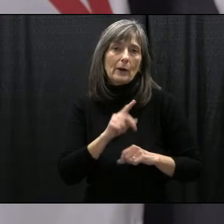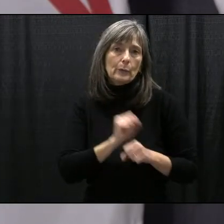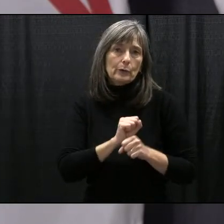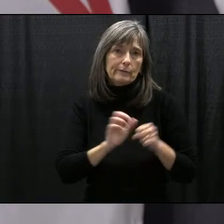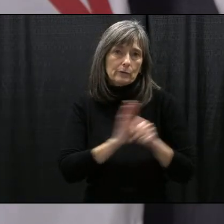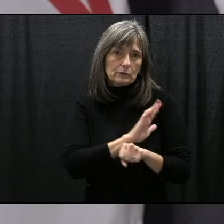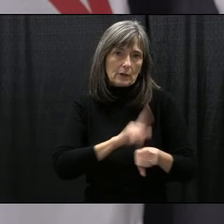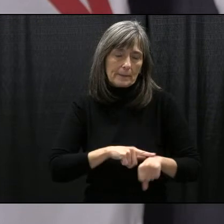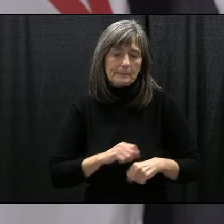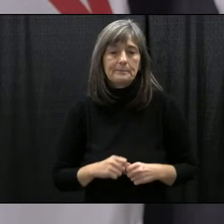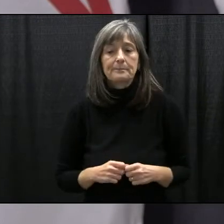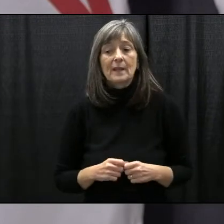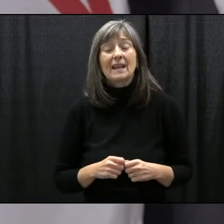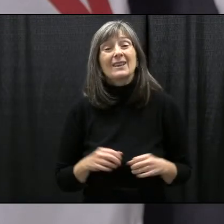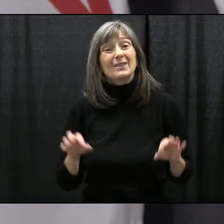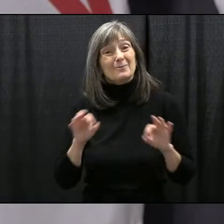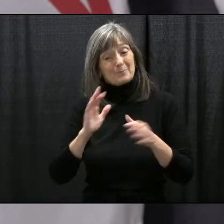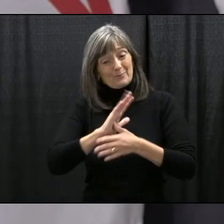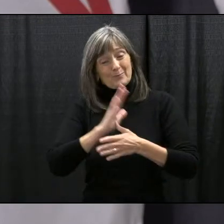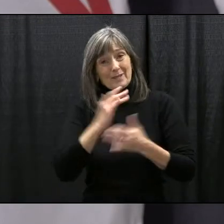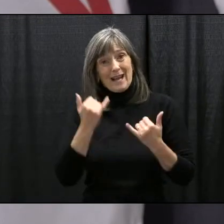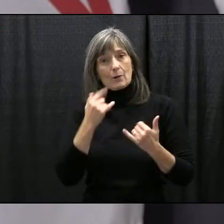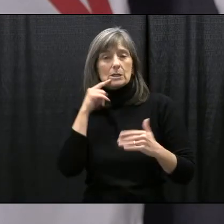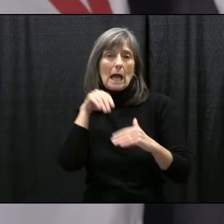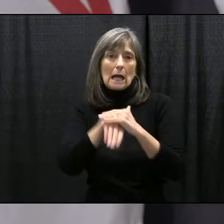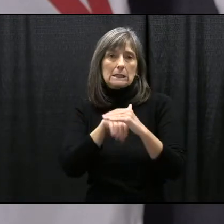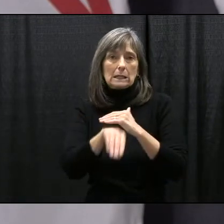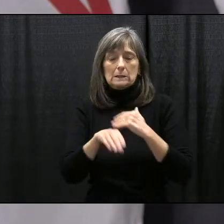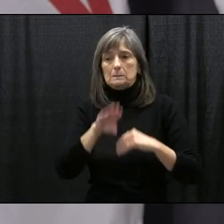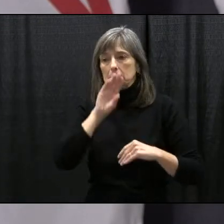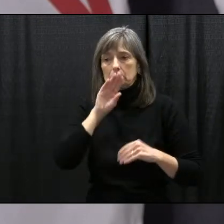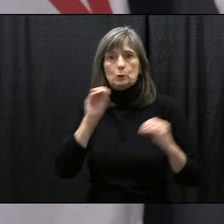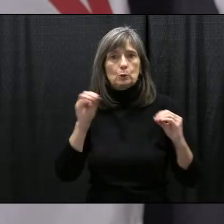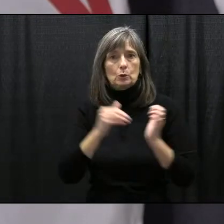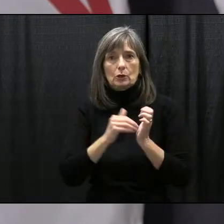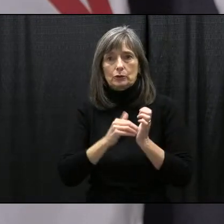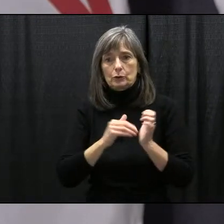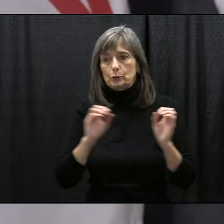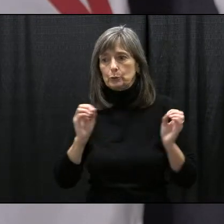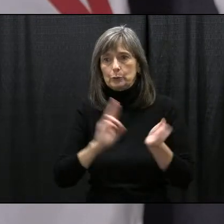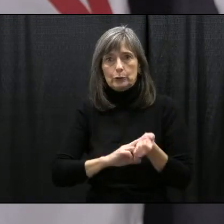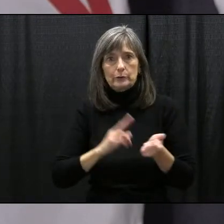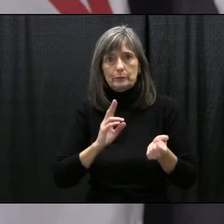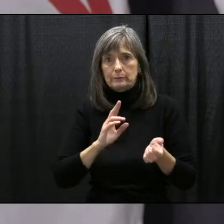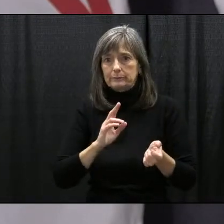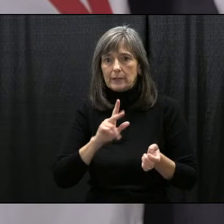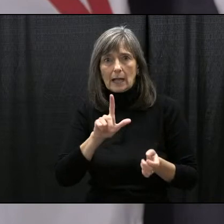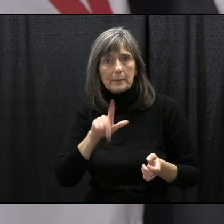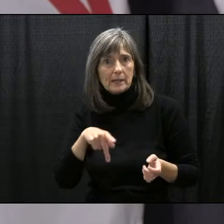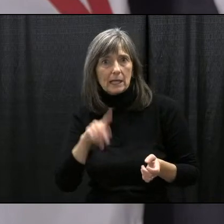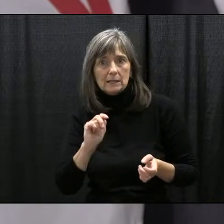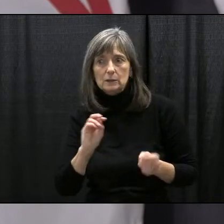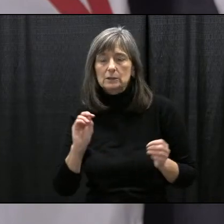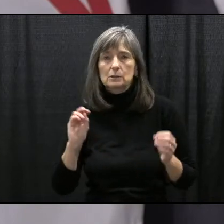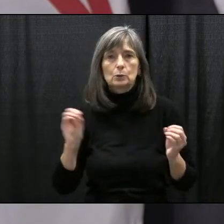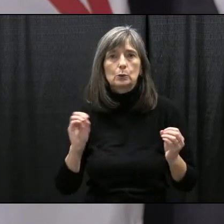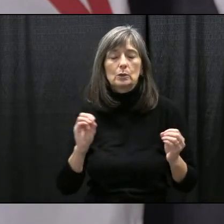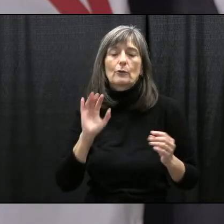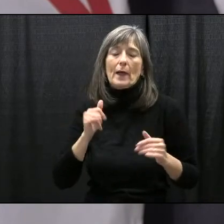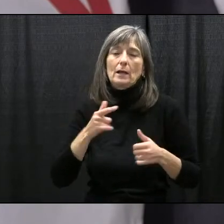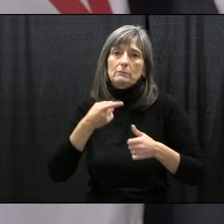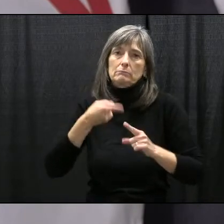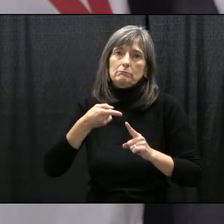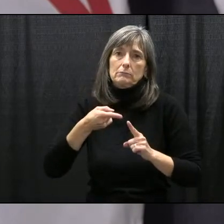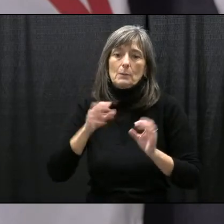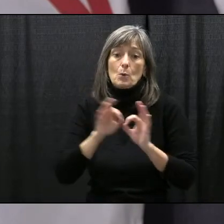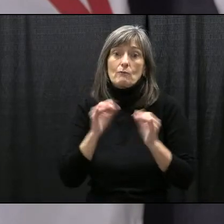in the immediate term. We have a major challenge with that, and that is where the pressure point is at the moment, and that's